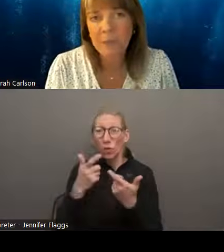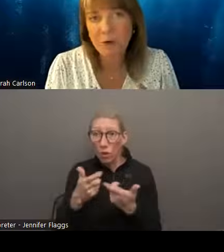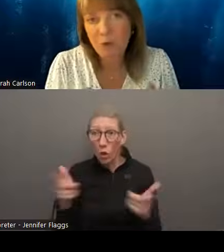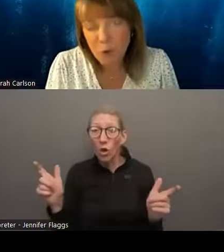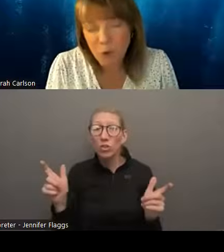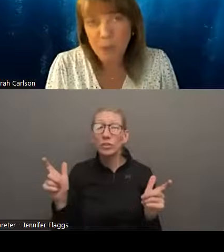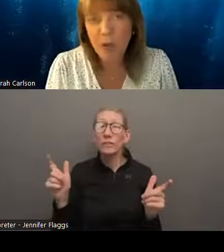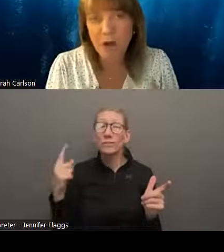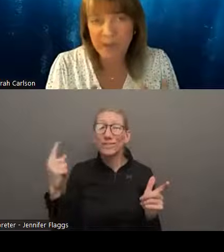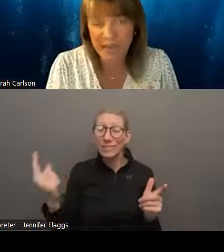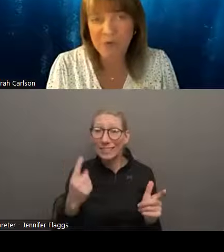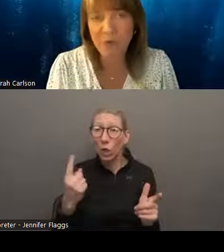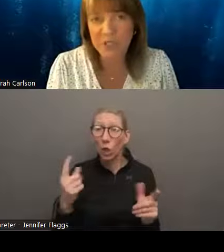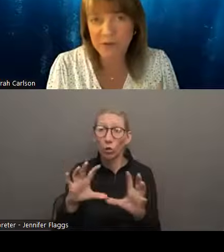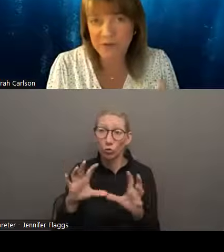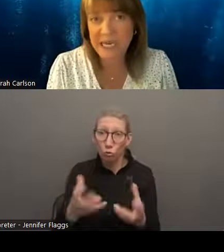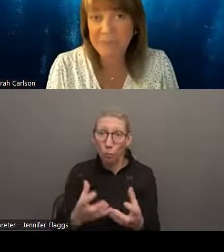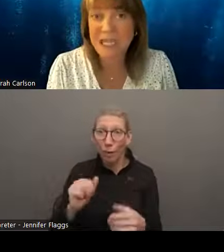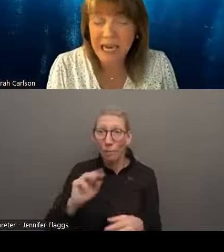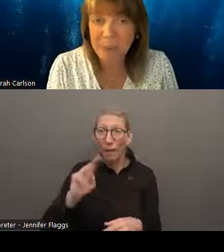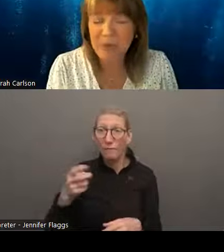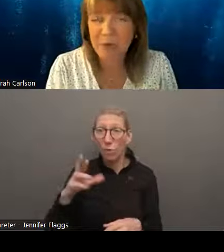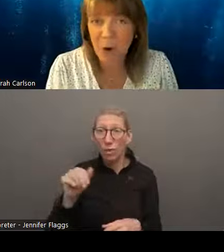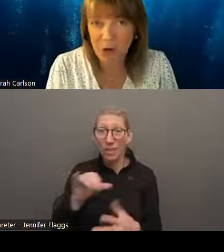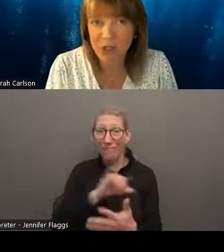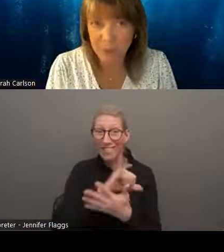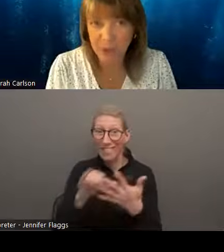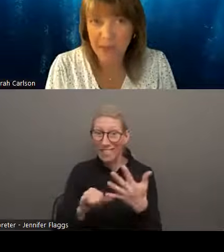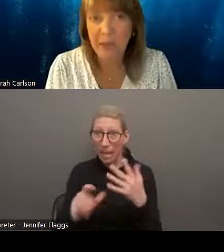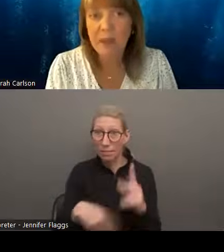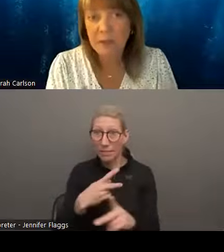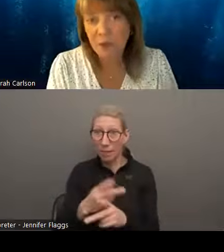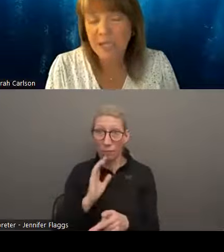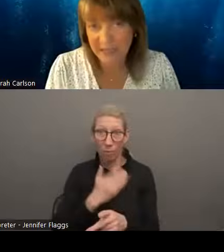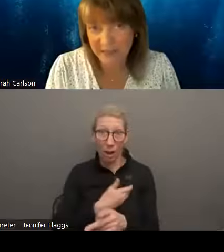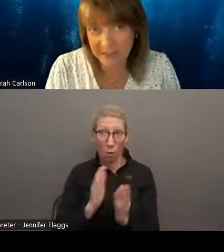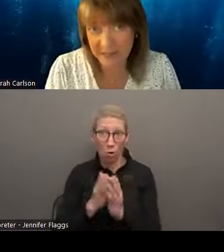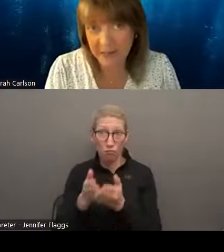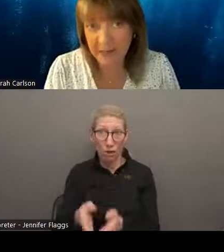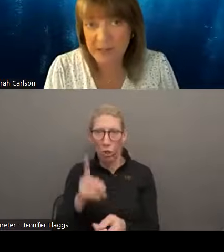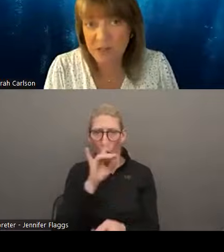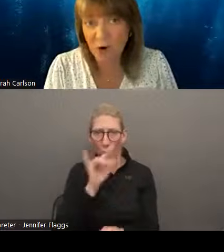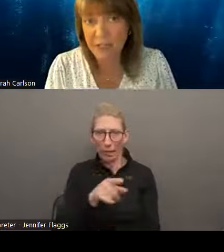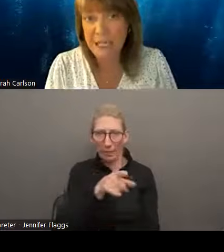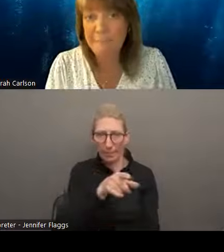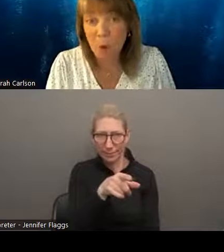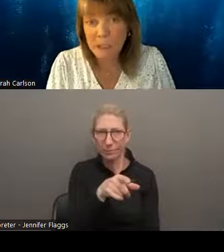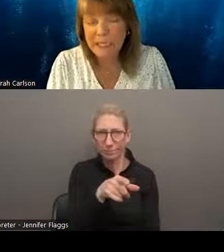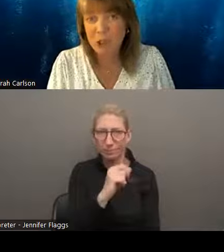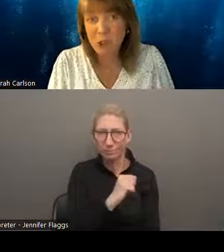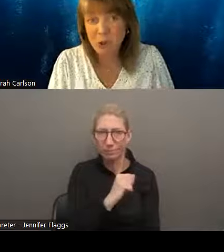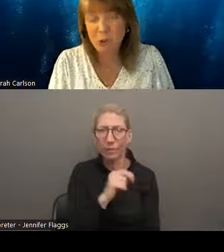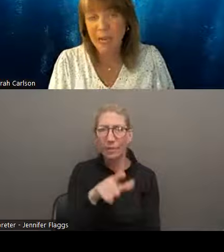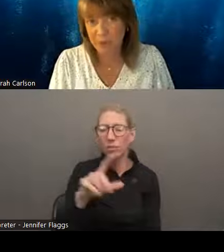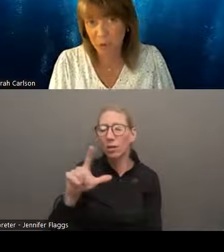group of amphoras of the same type from our shipwreck look like this. And these are